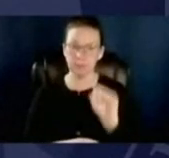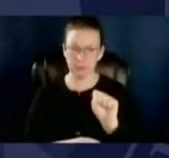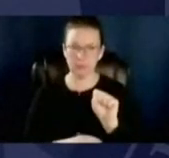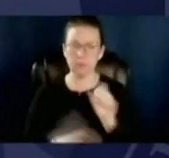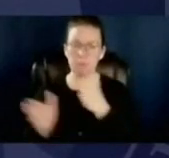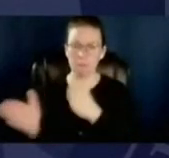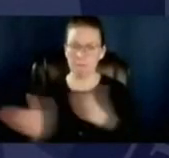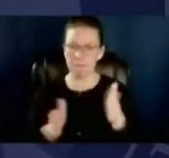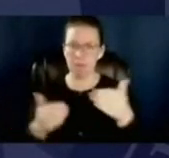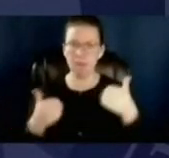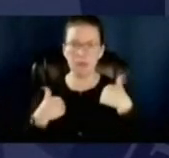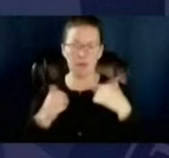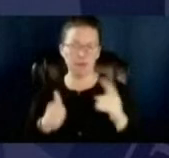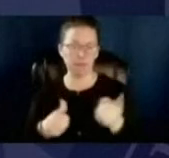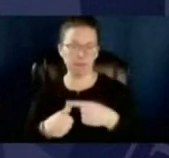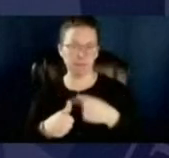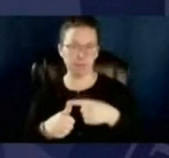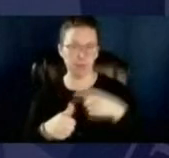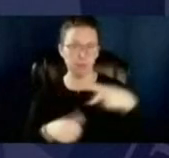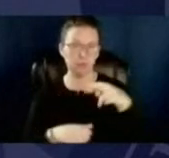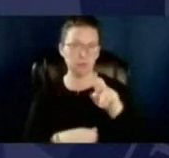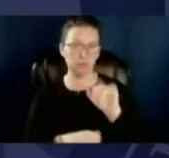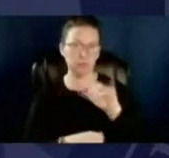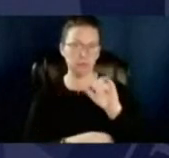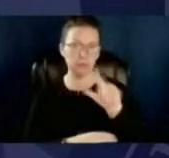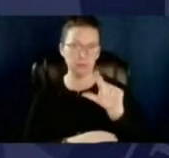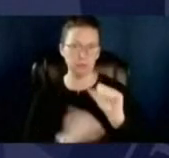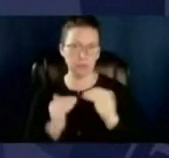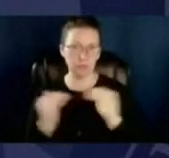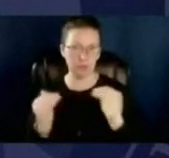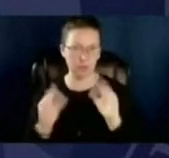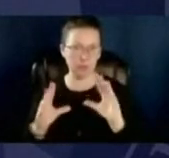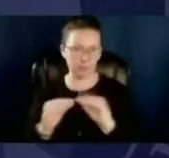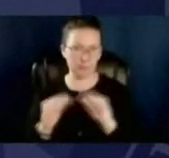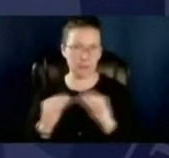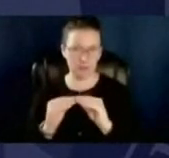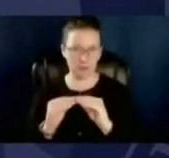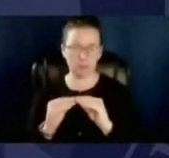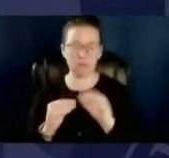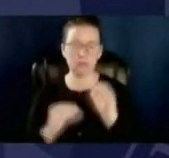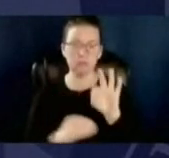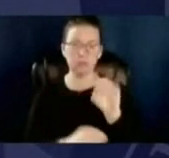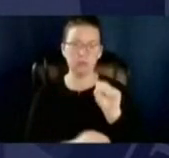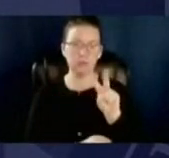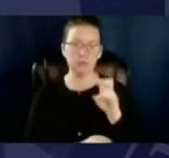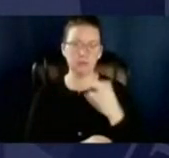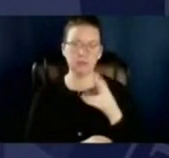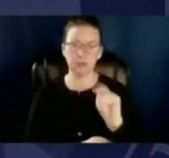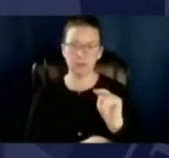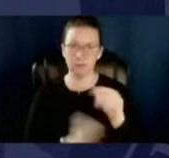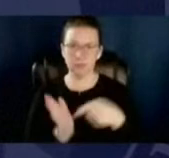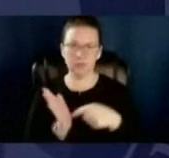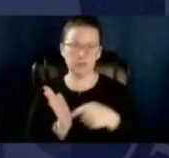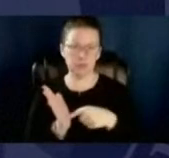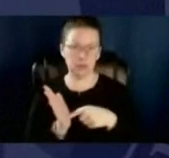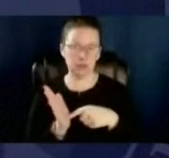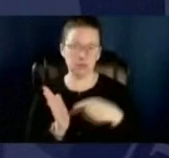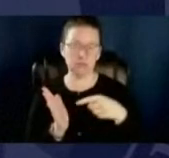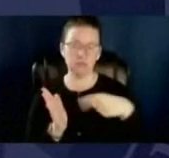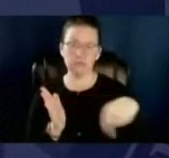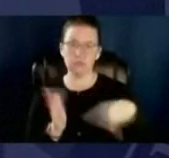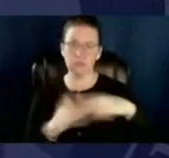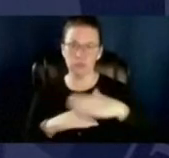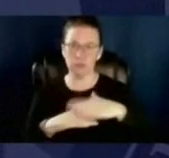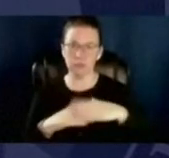first full-blown principals-level meeting of the Sovereign Debt Roundtable, and